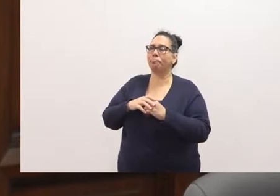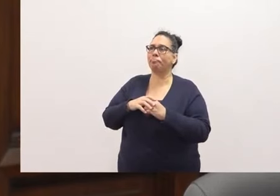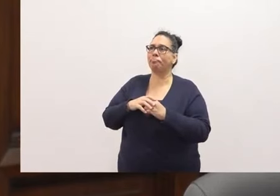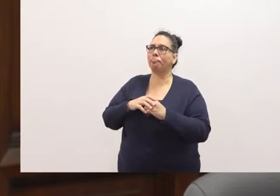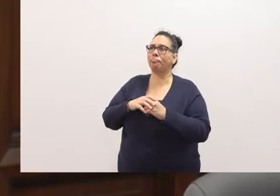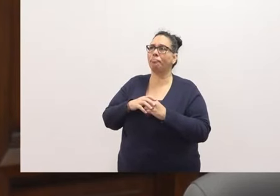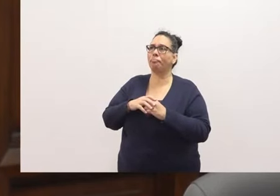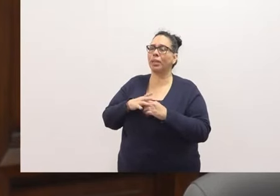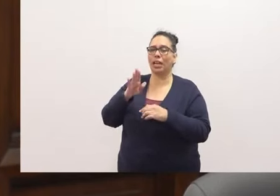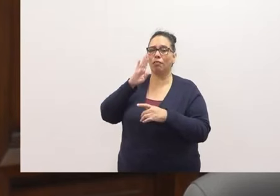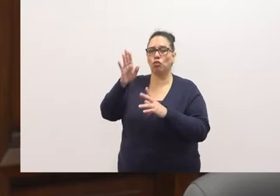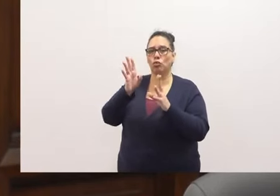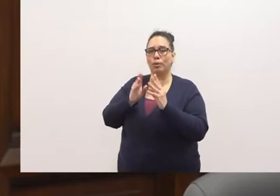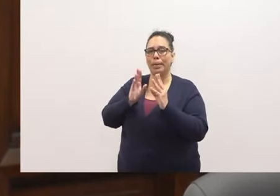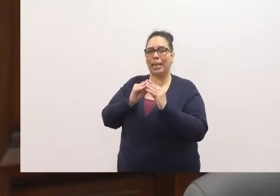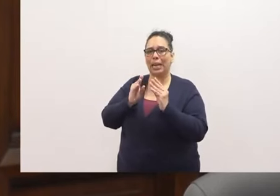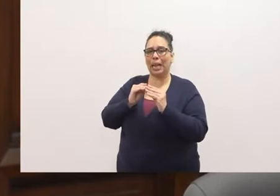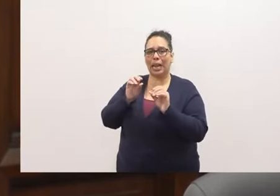at a future meeting,